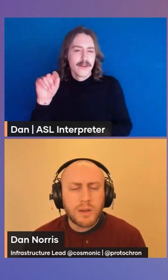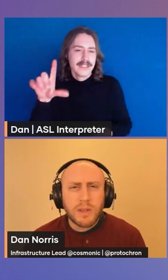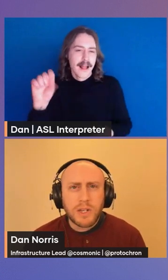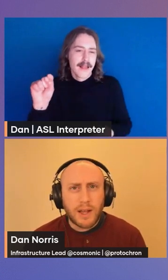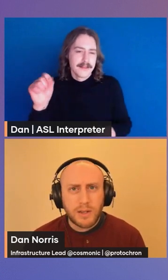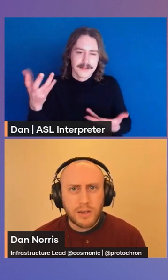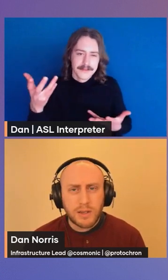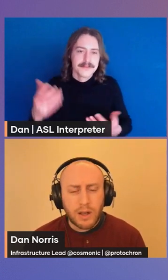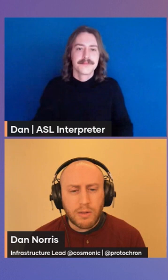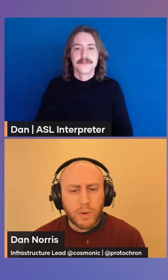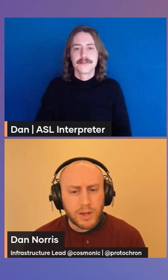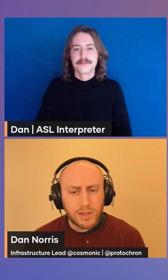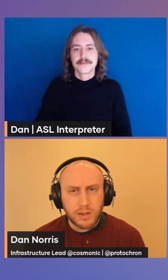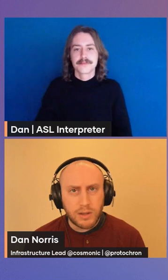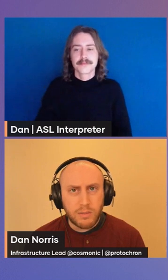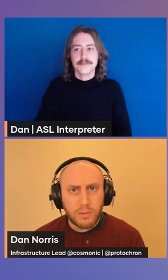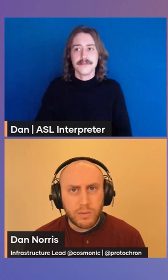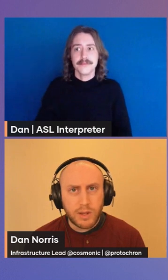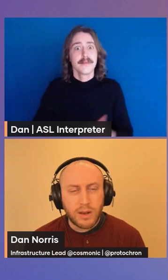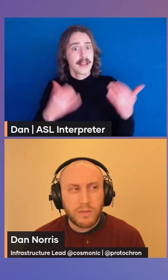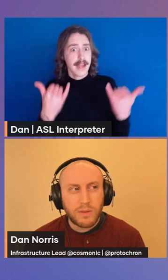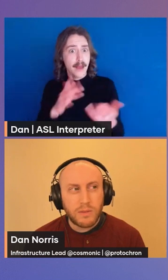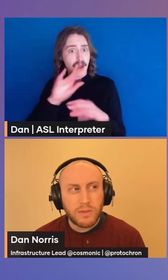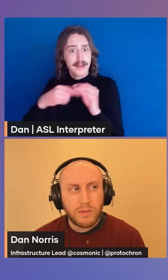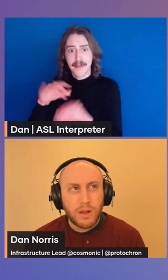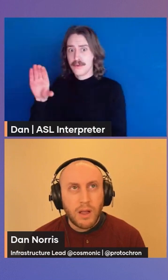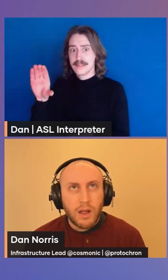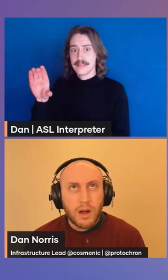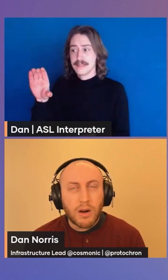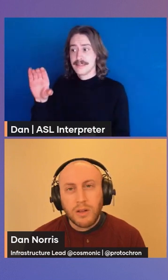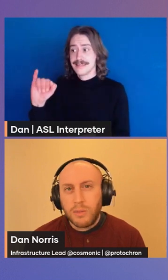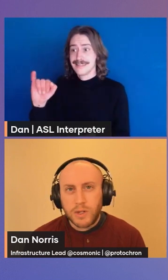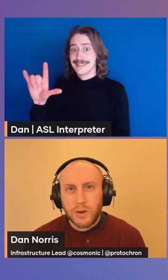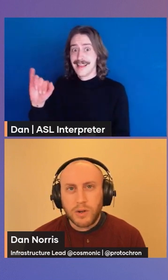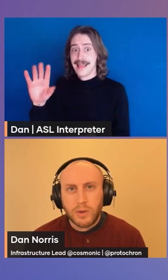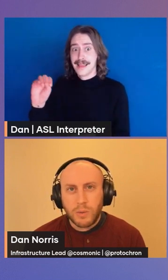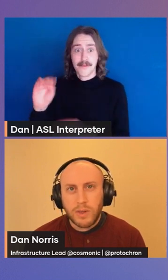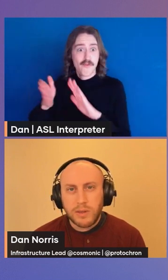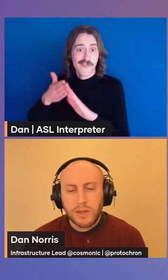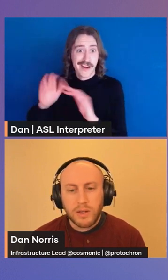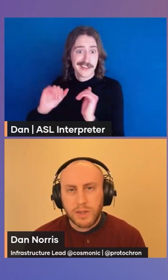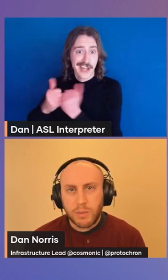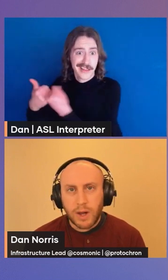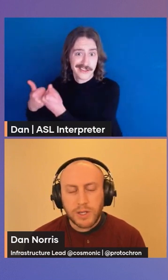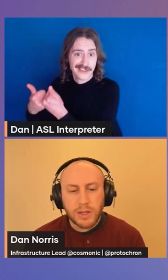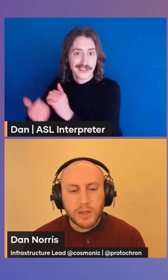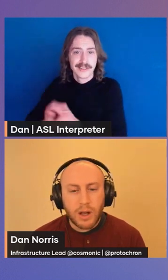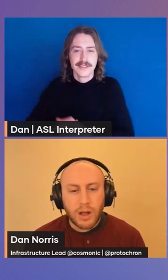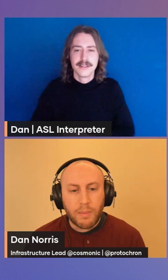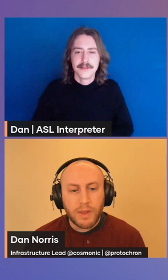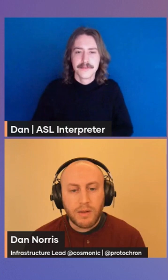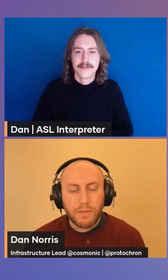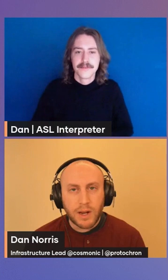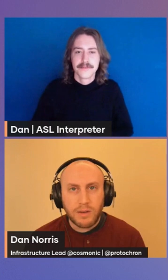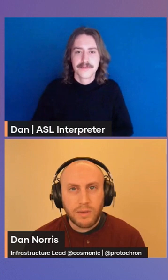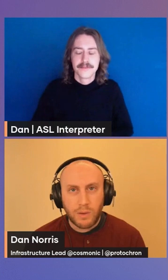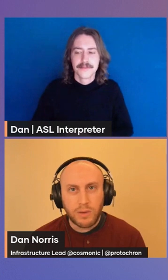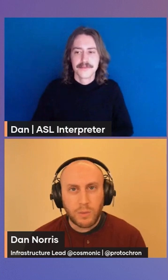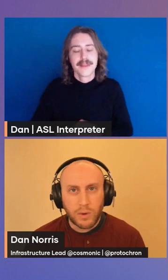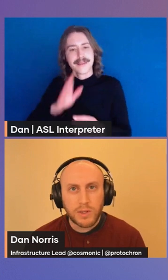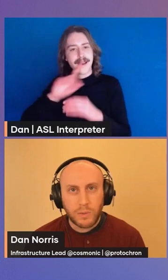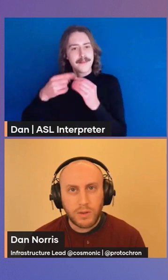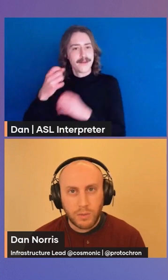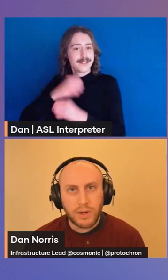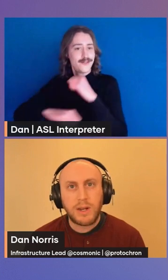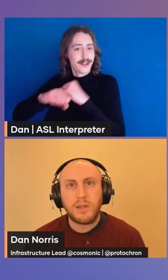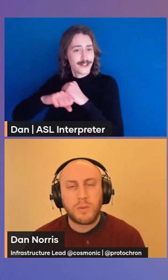But some of the challenges of running Cilium kind of are a little bit structural with Cilium as a project. It effectively only